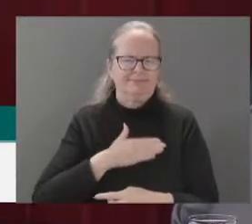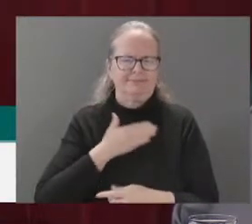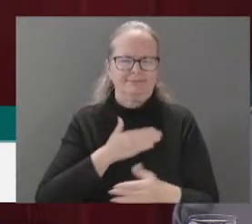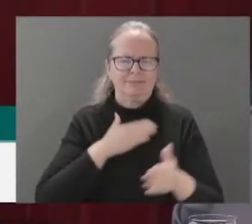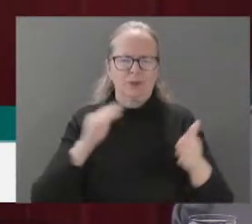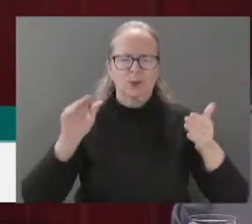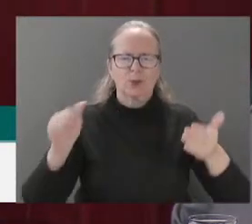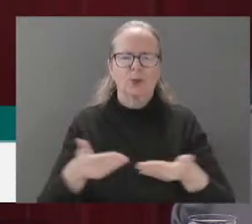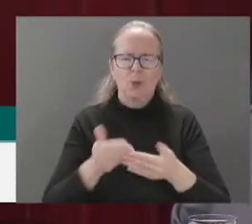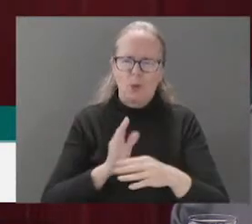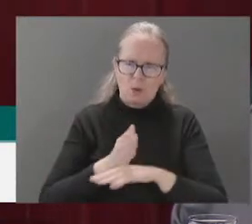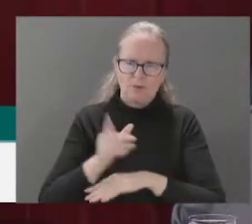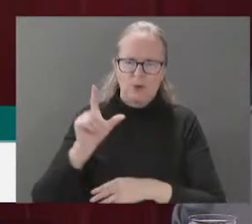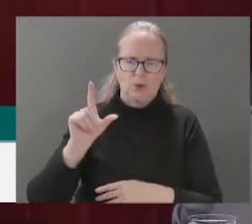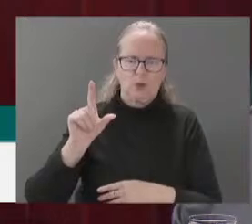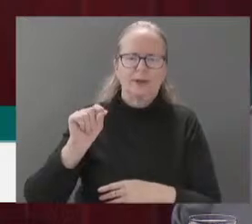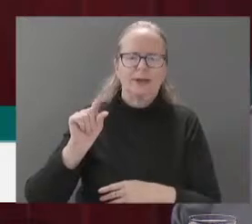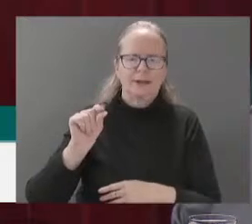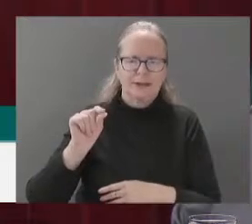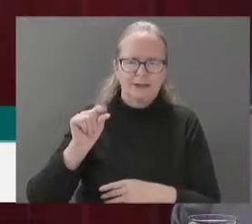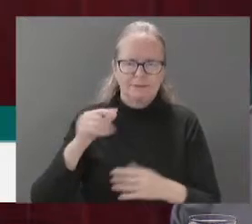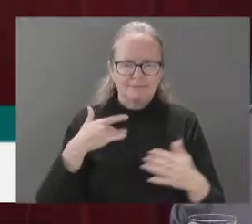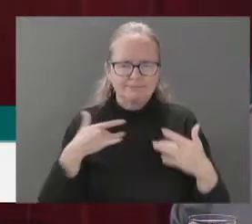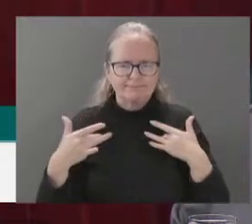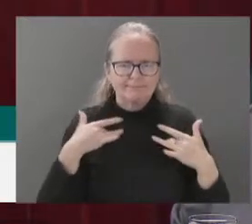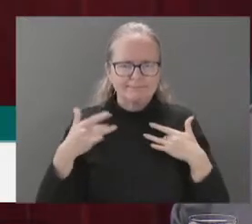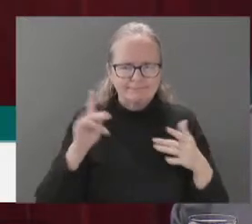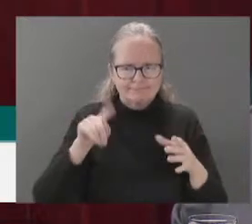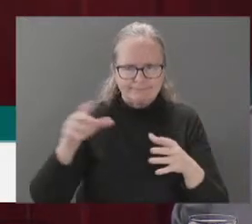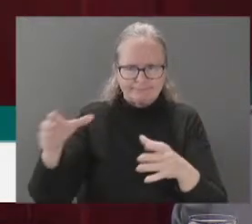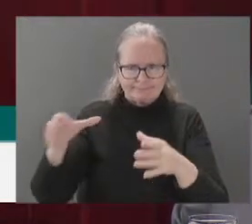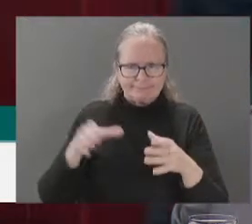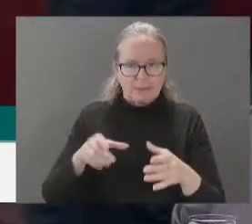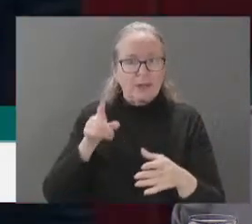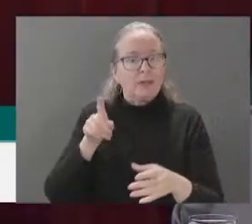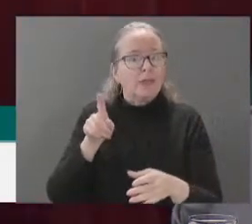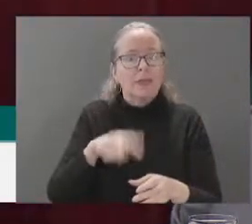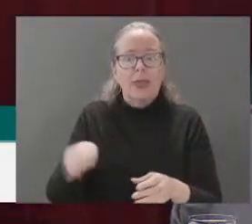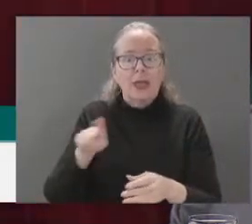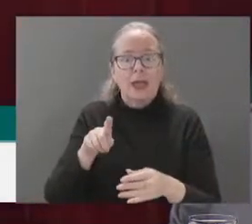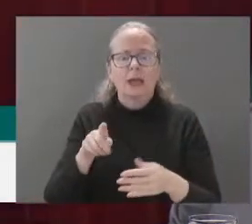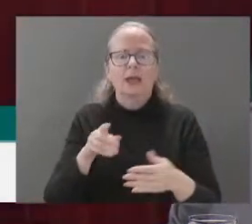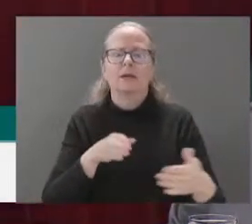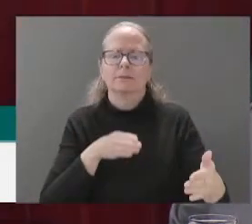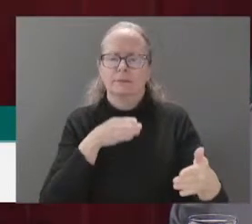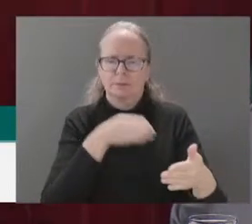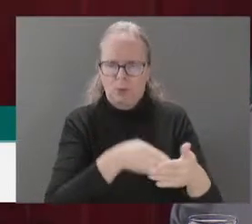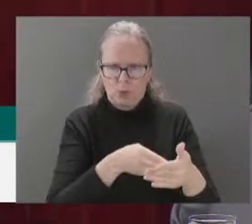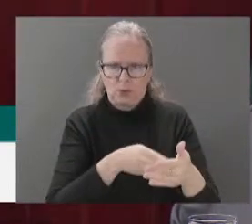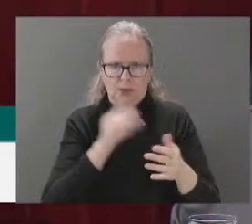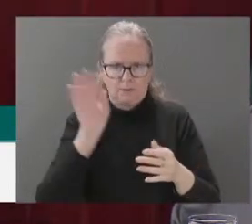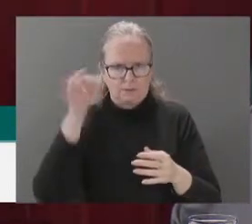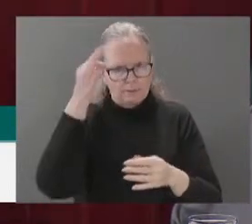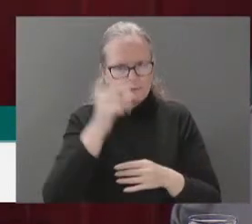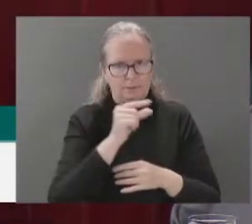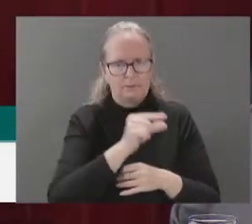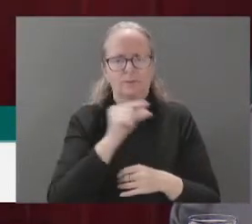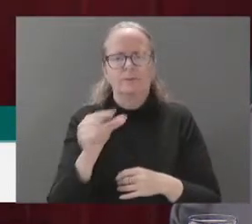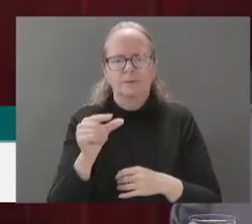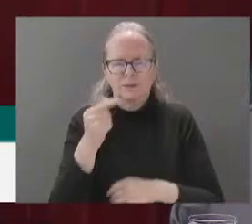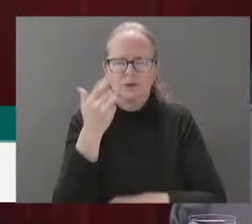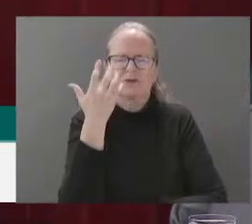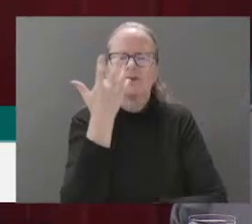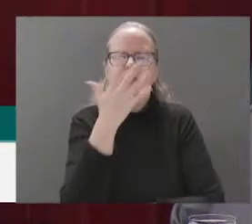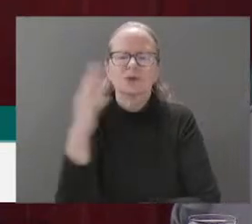area who are here in opposition to the federal government National Urban Park initiative they're here to support my private members Bill 204 and support the